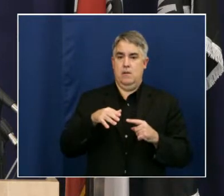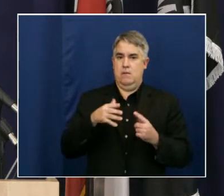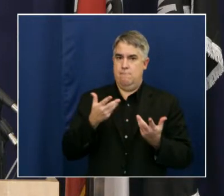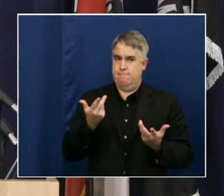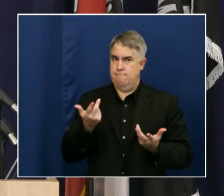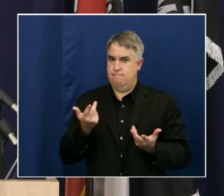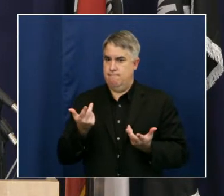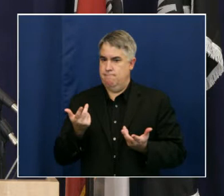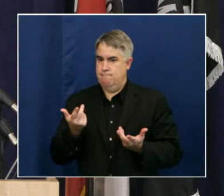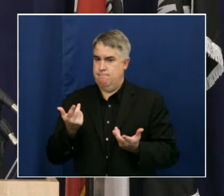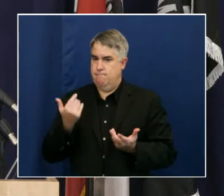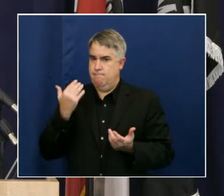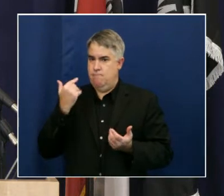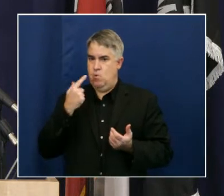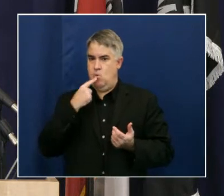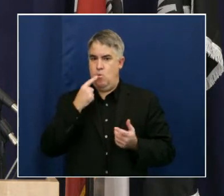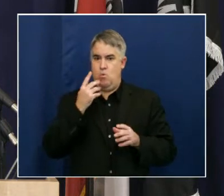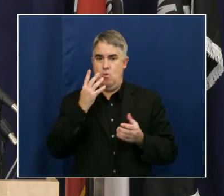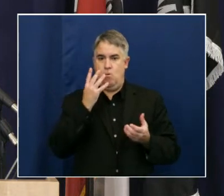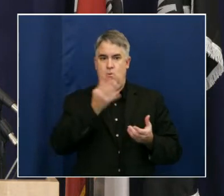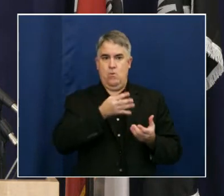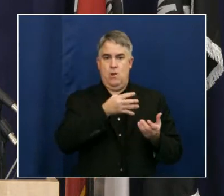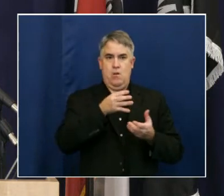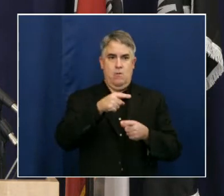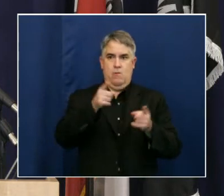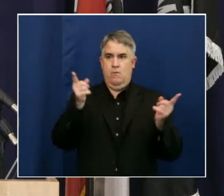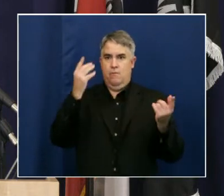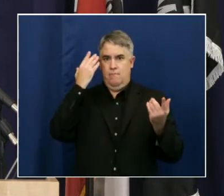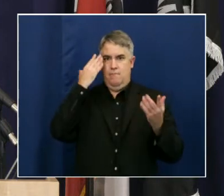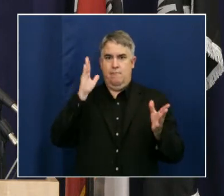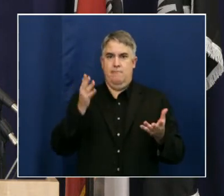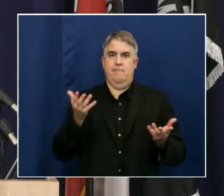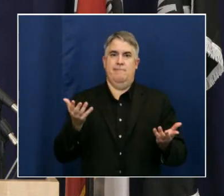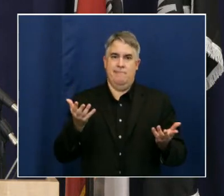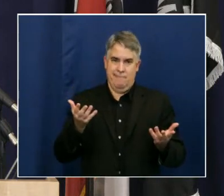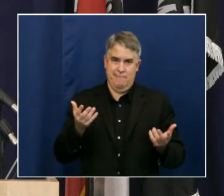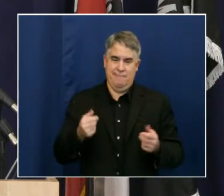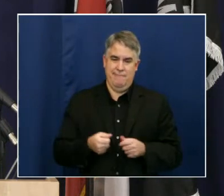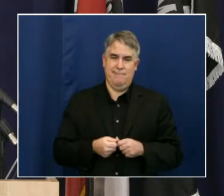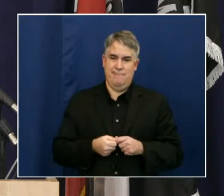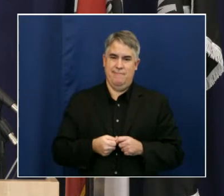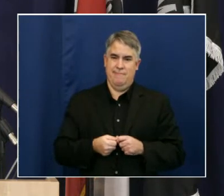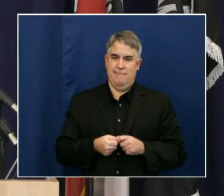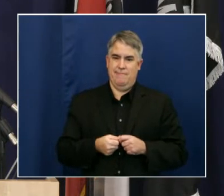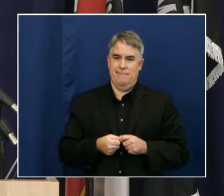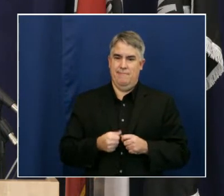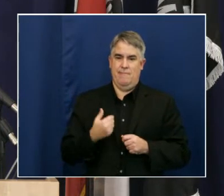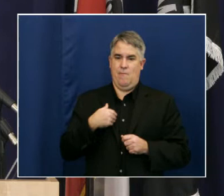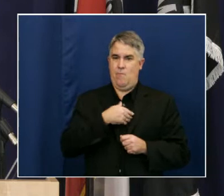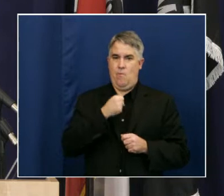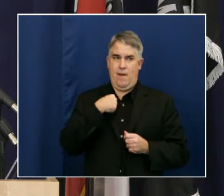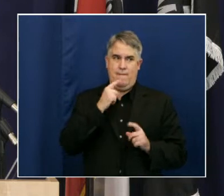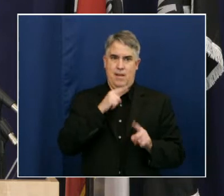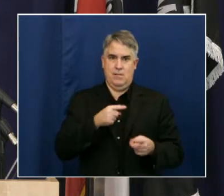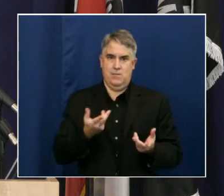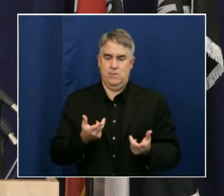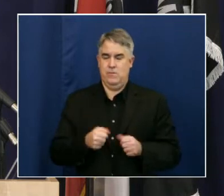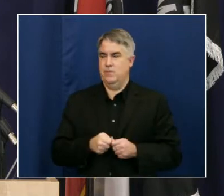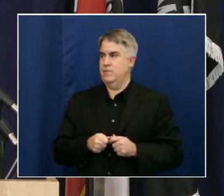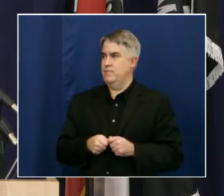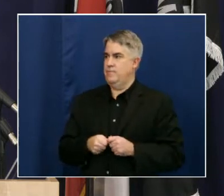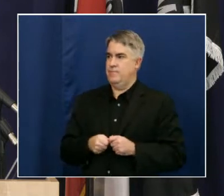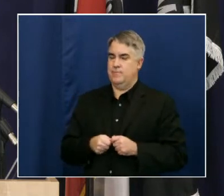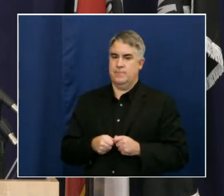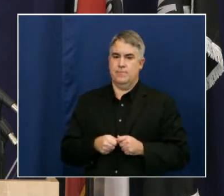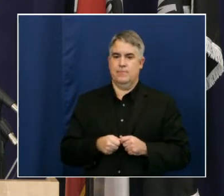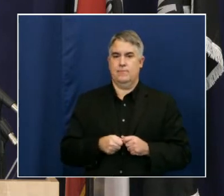San Diegans have downloaded that app. We've actually asked that question up the chain and haven't got the answer on it. It is a mechanism for individuals to